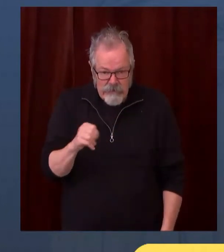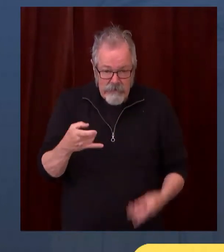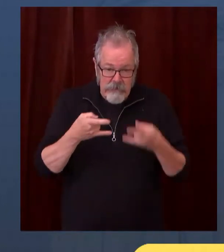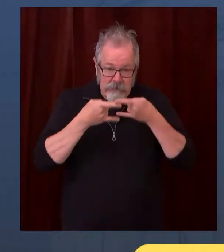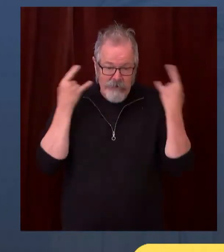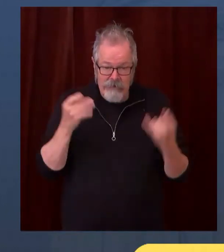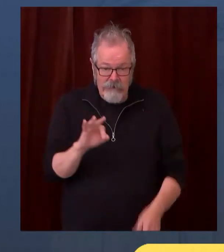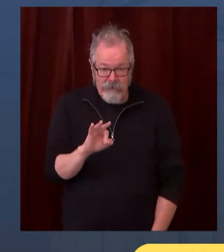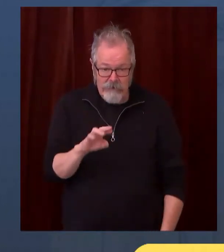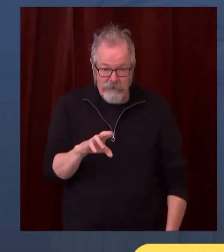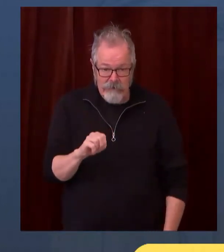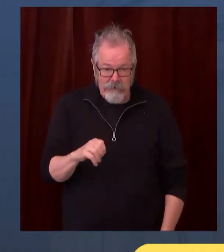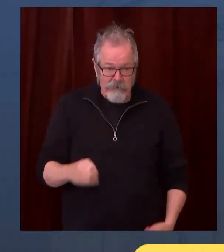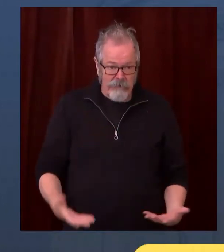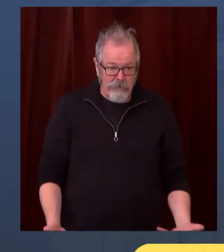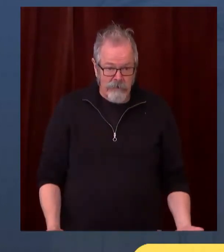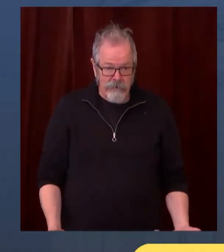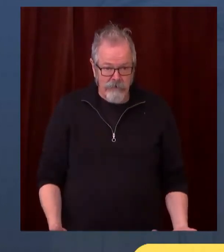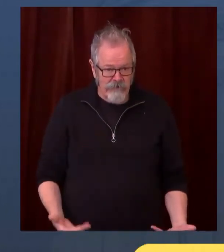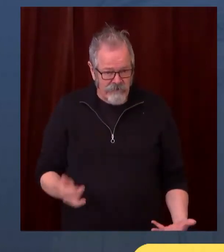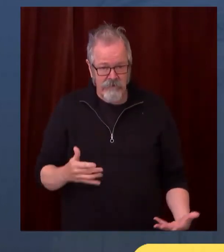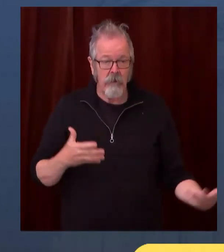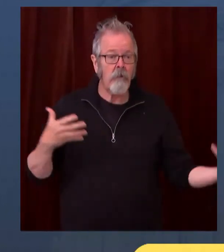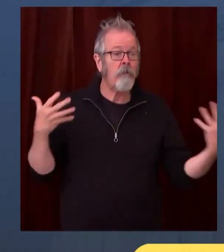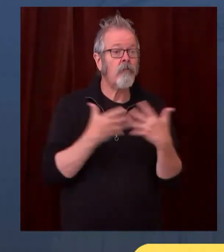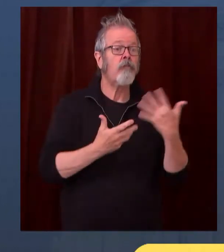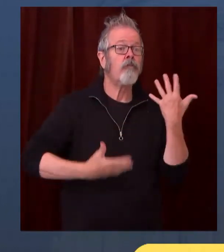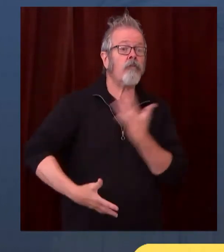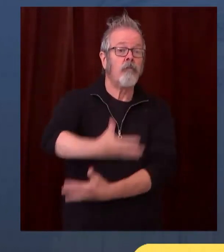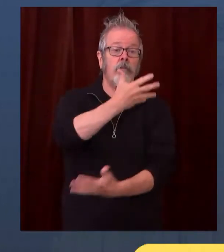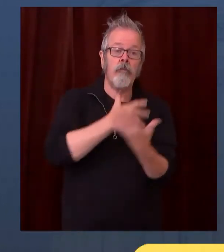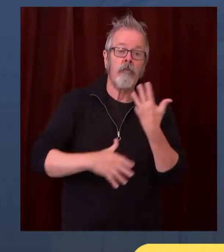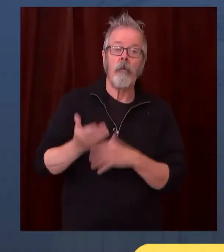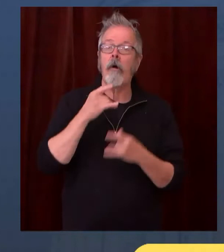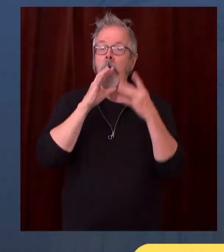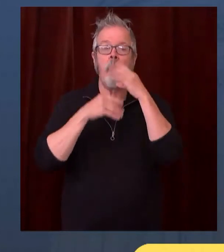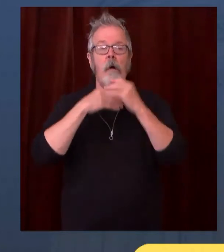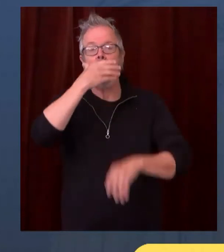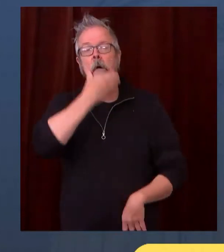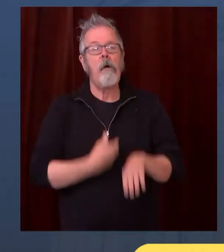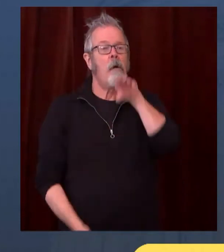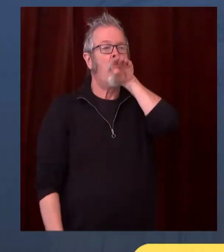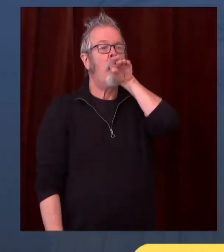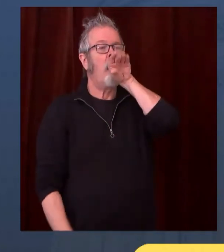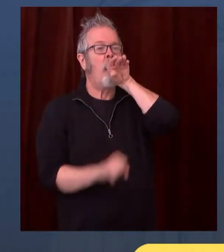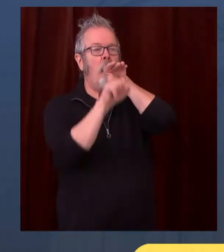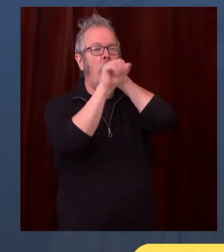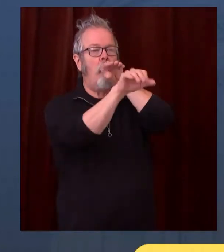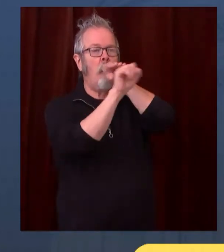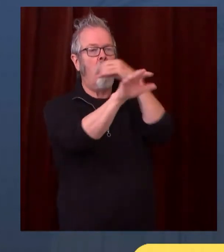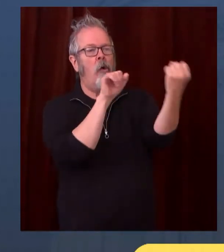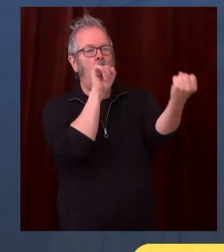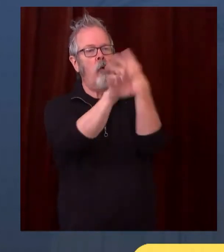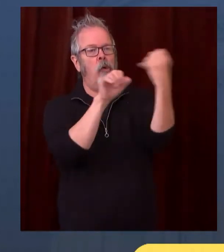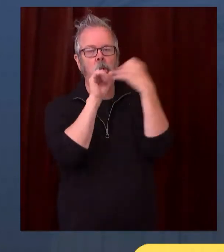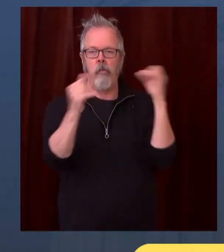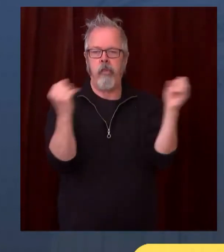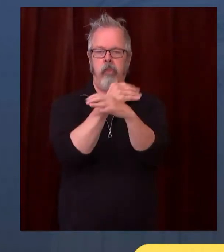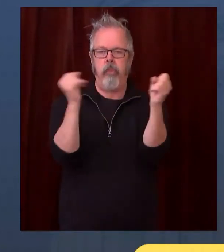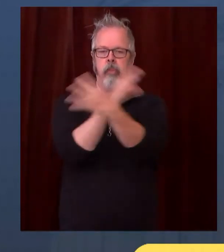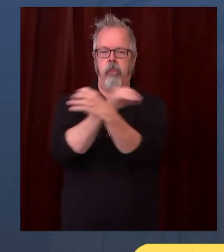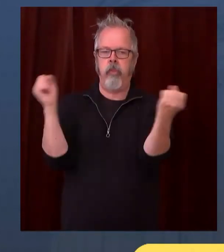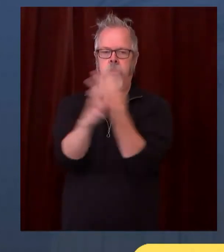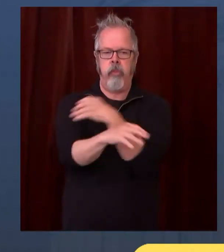close to people, particularly inside, without wearing masks, to continue not to, to